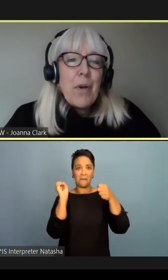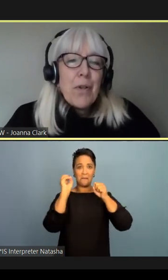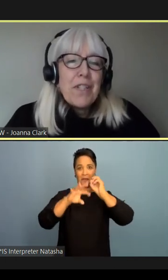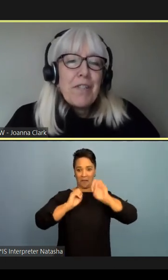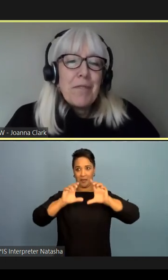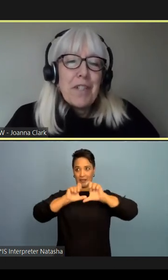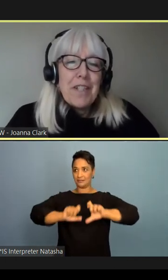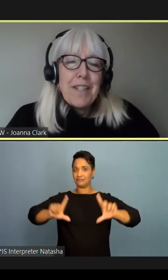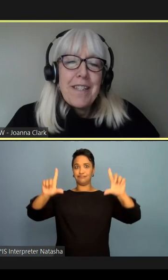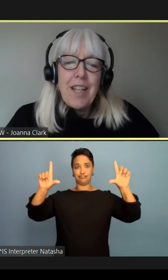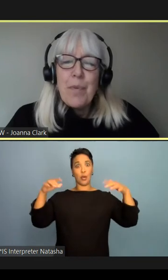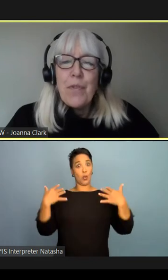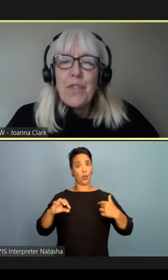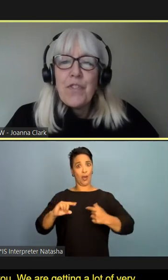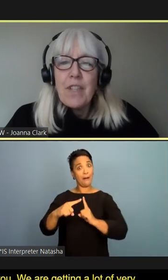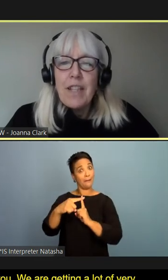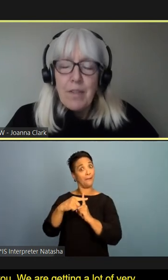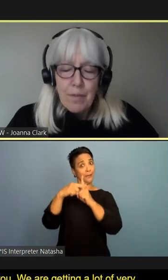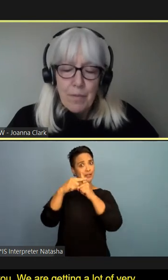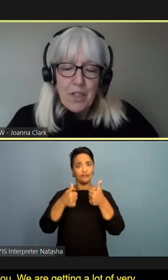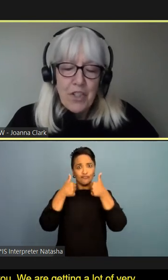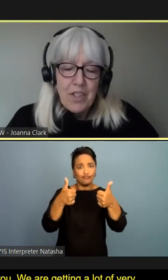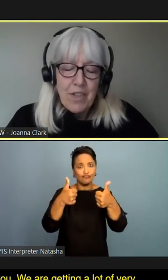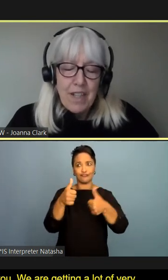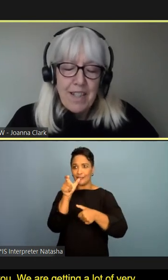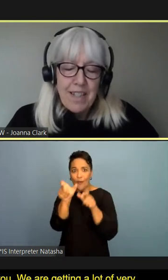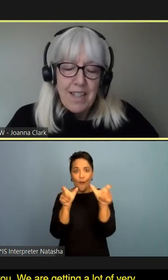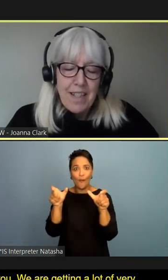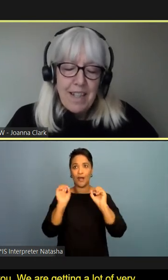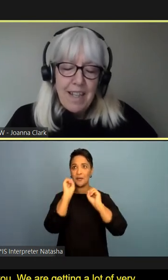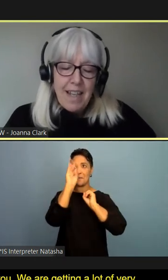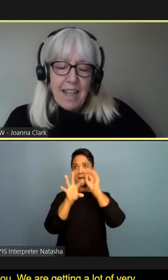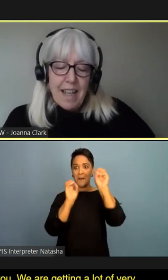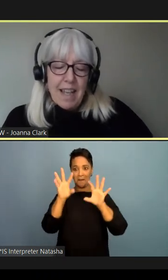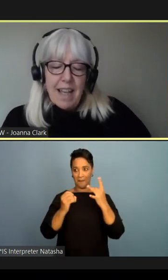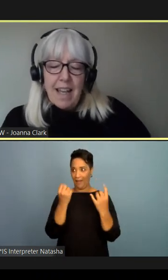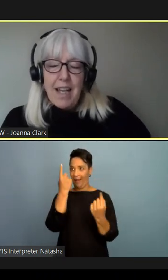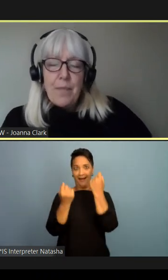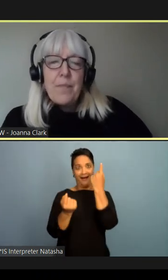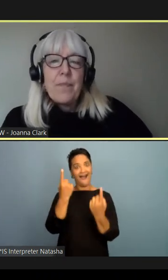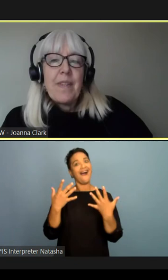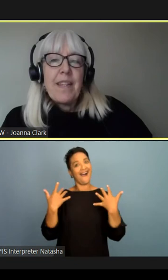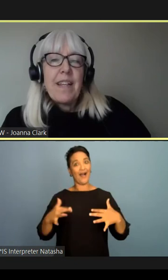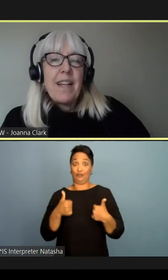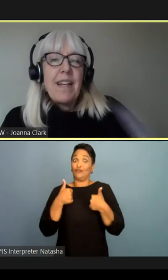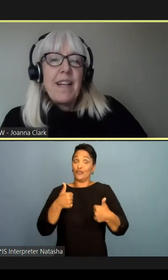very positive words up on the screen, which is great to see.